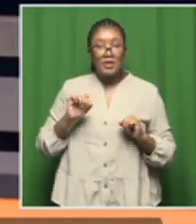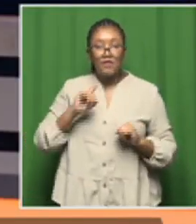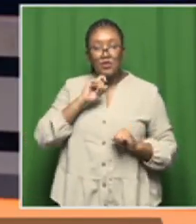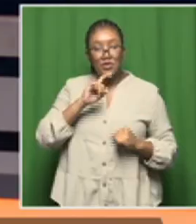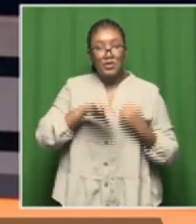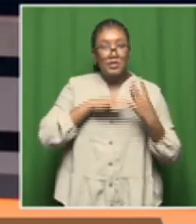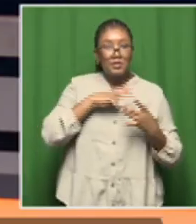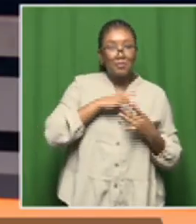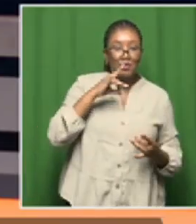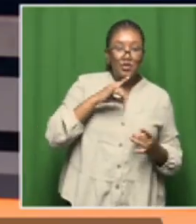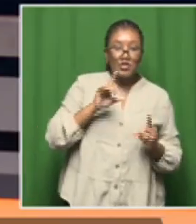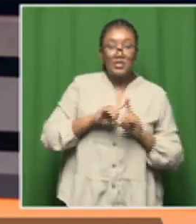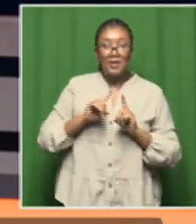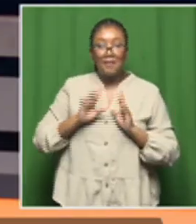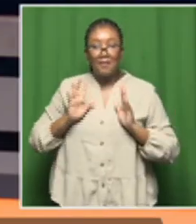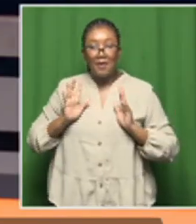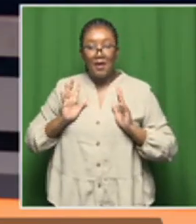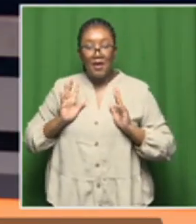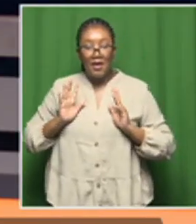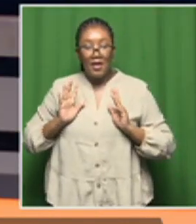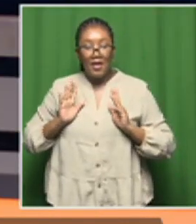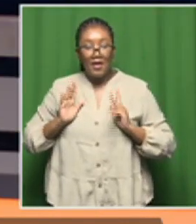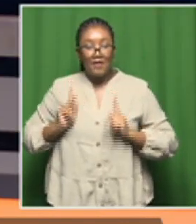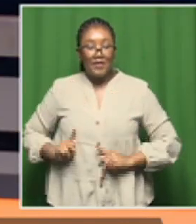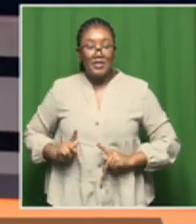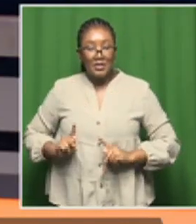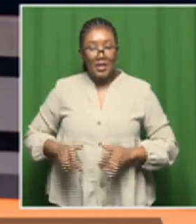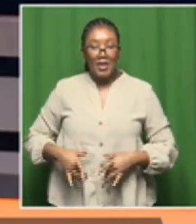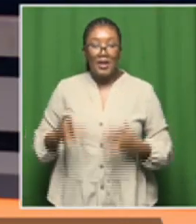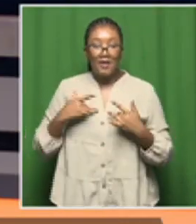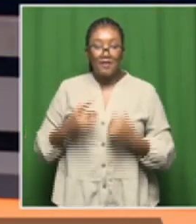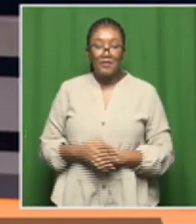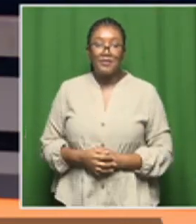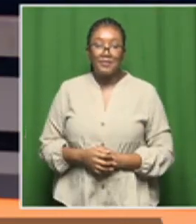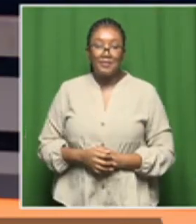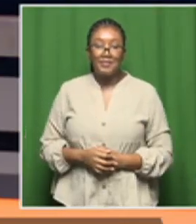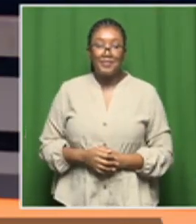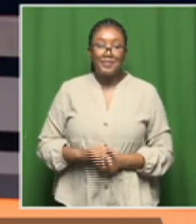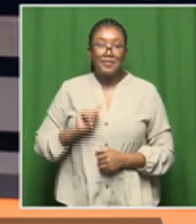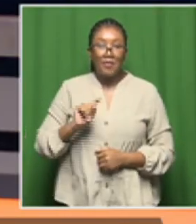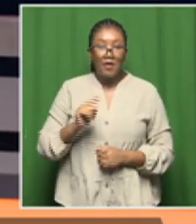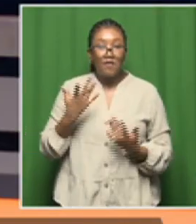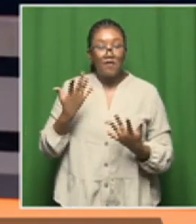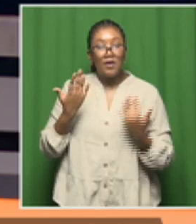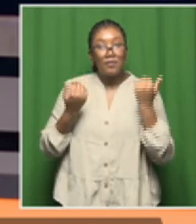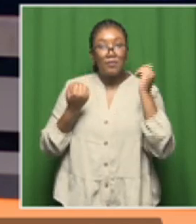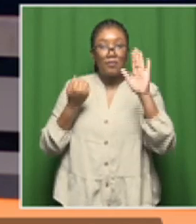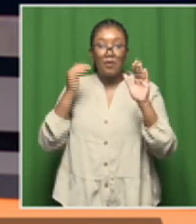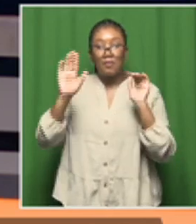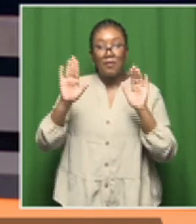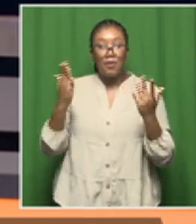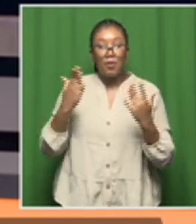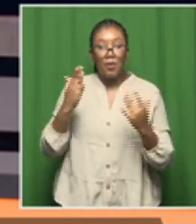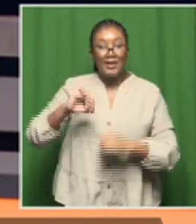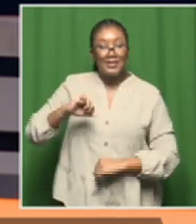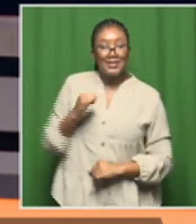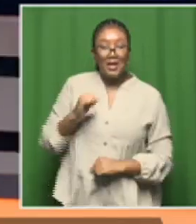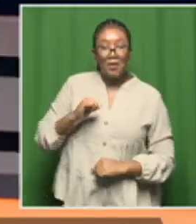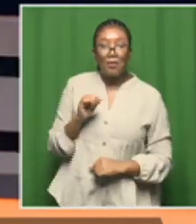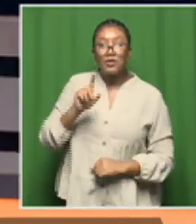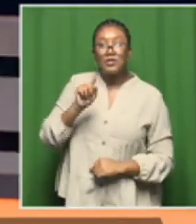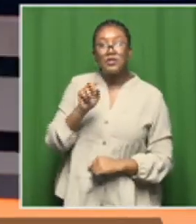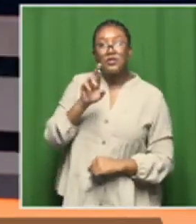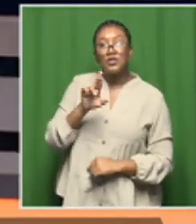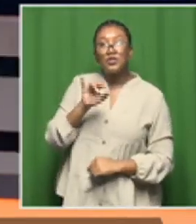spiritual with the physical. And the importance perhaps of showcasing in Stellenbosch at the Triennale. I mean, talk to us a little bit